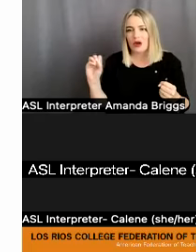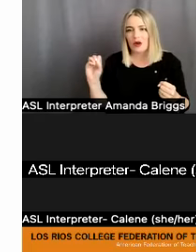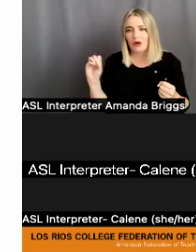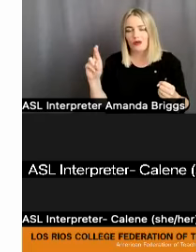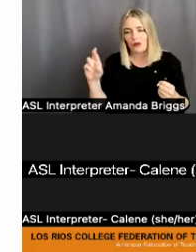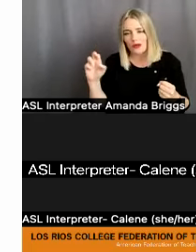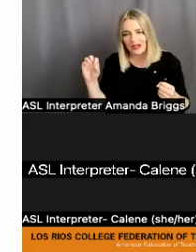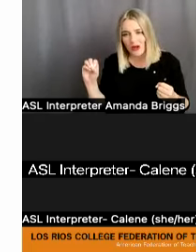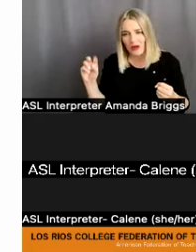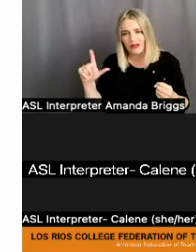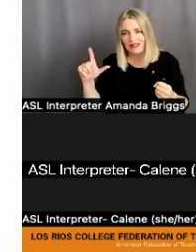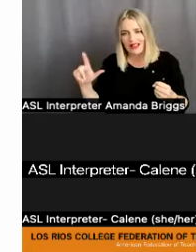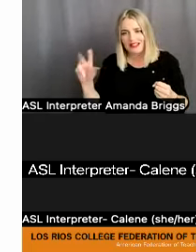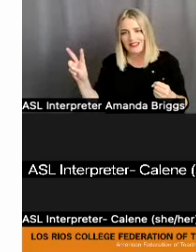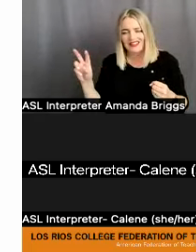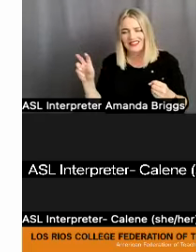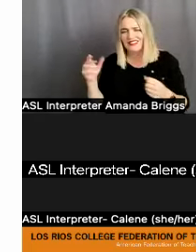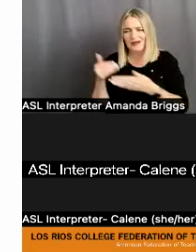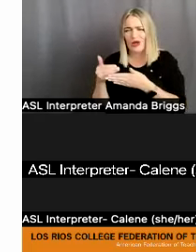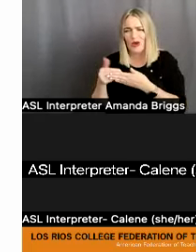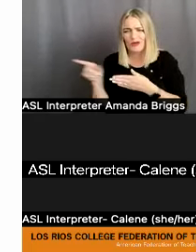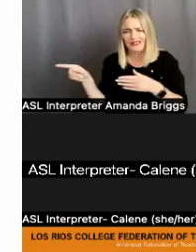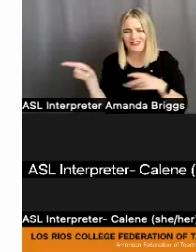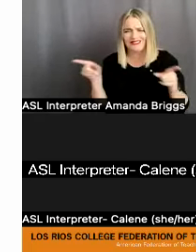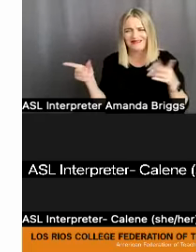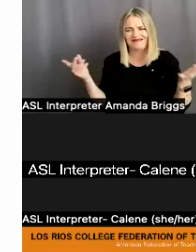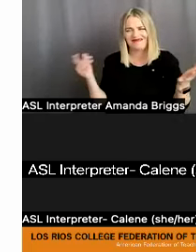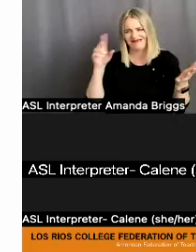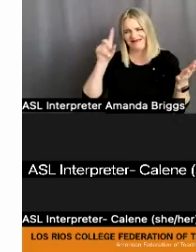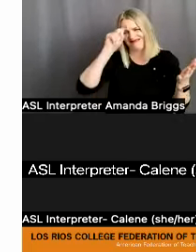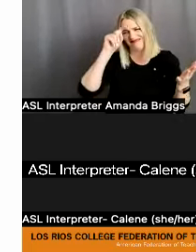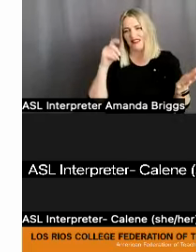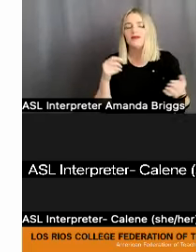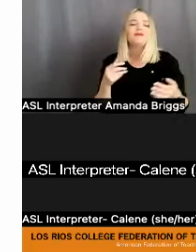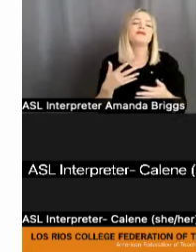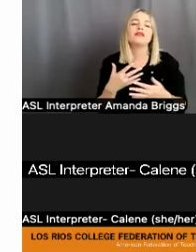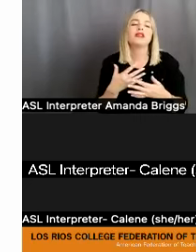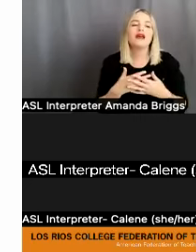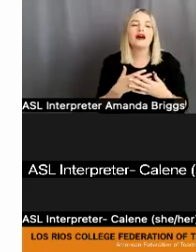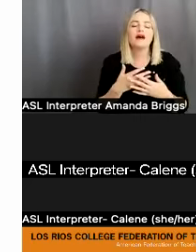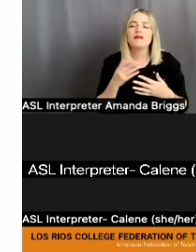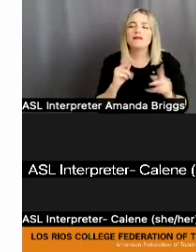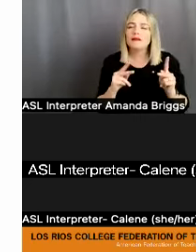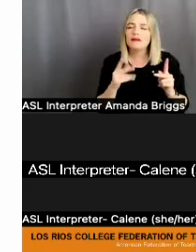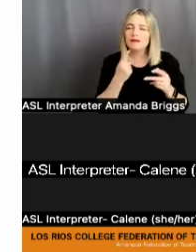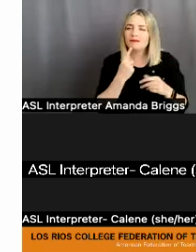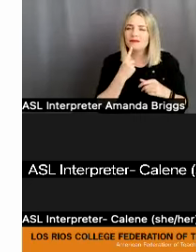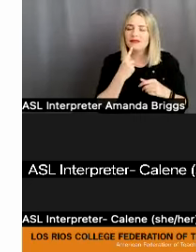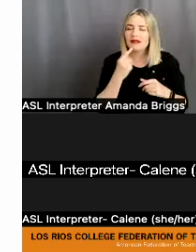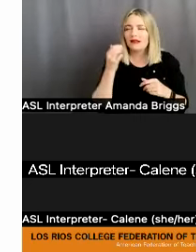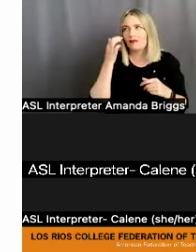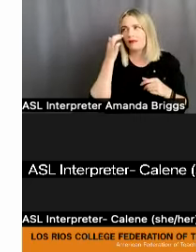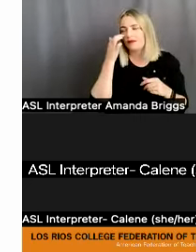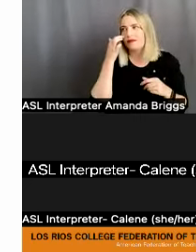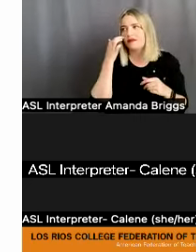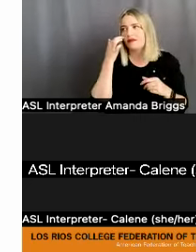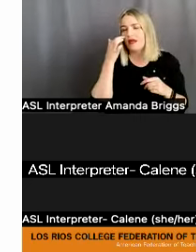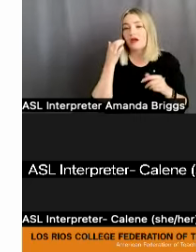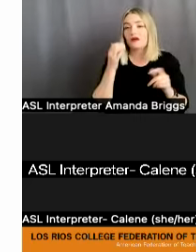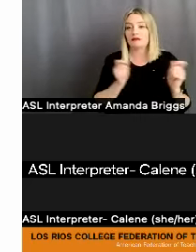to that last time. So I do know that folks may have heard, right, that we do also have we revamped